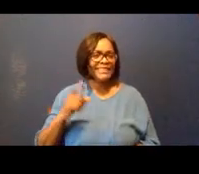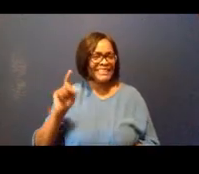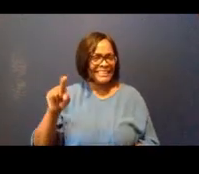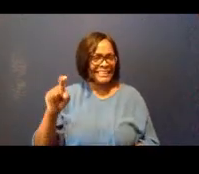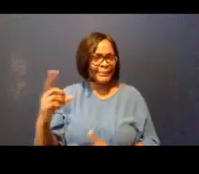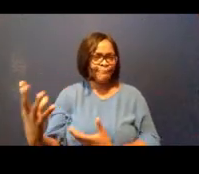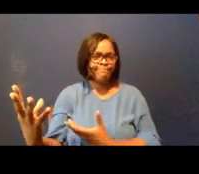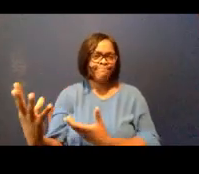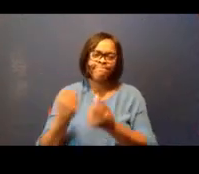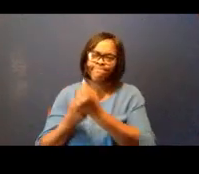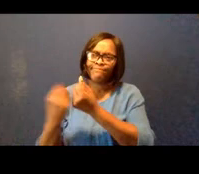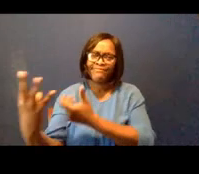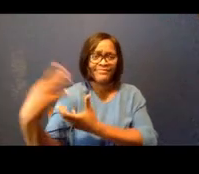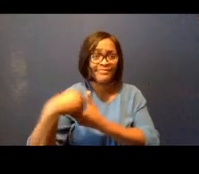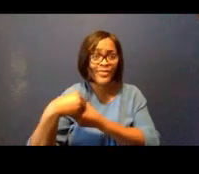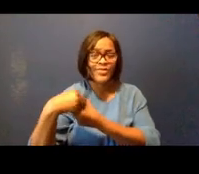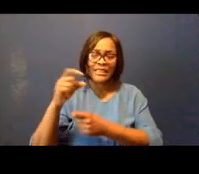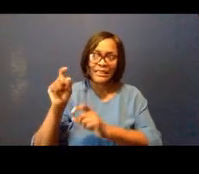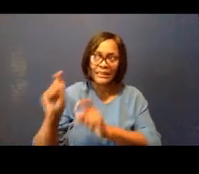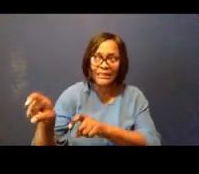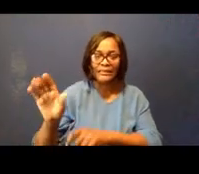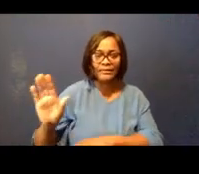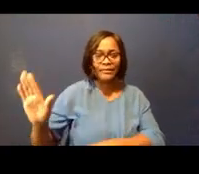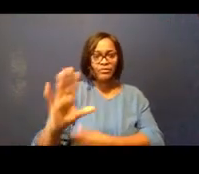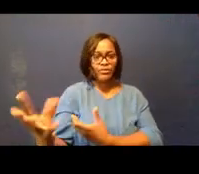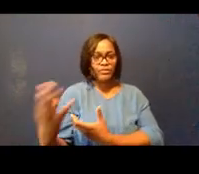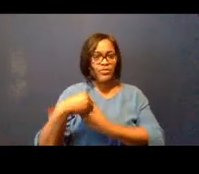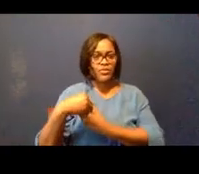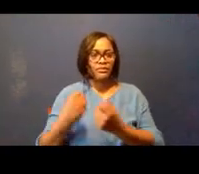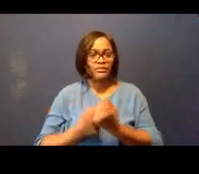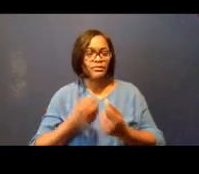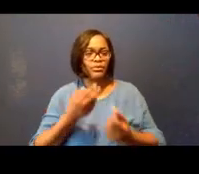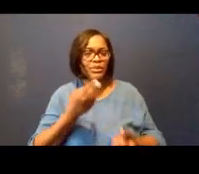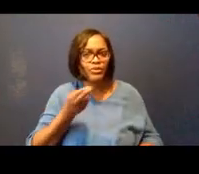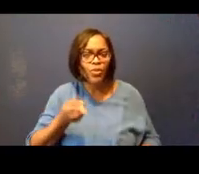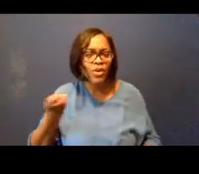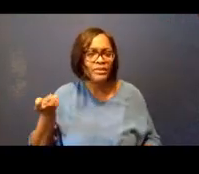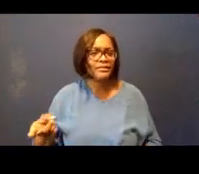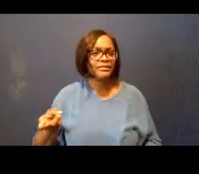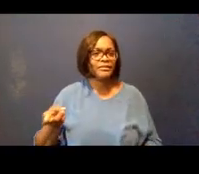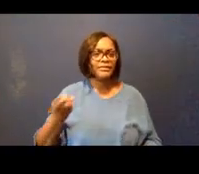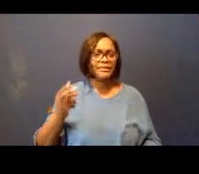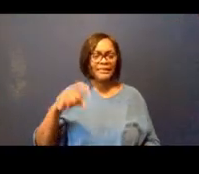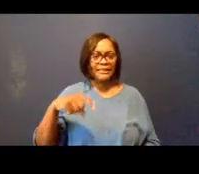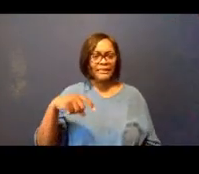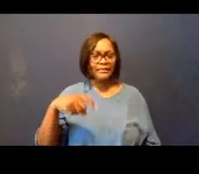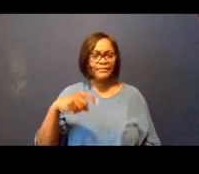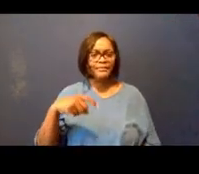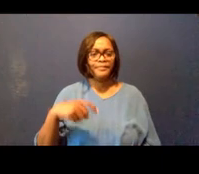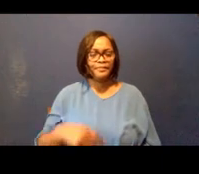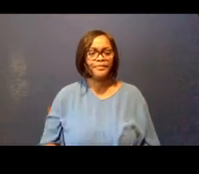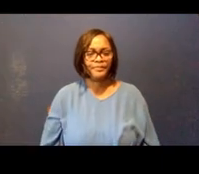with people from all aspects of